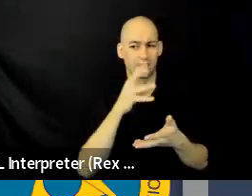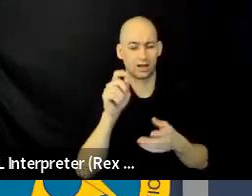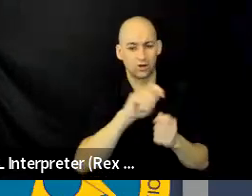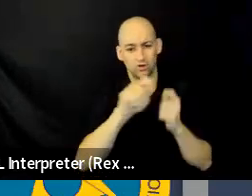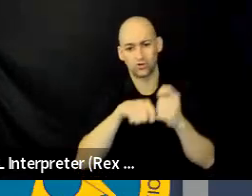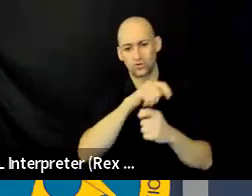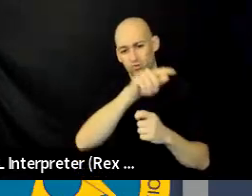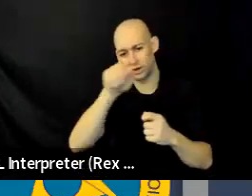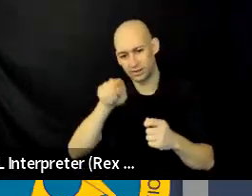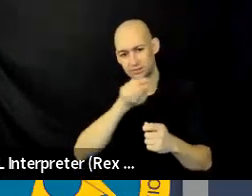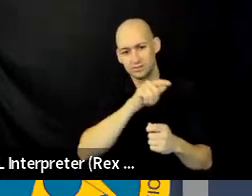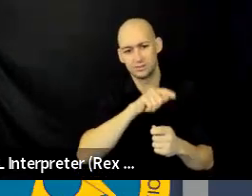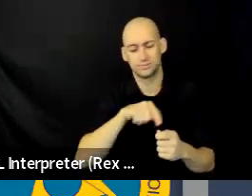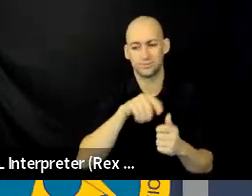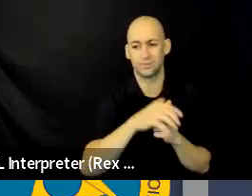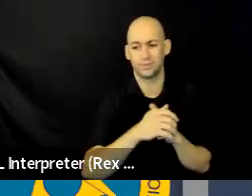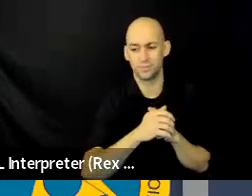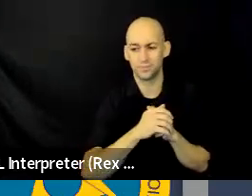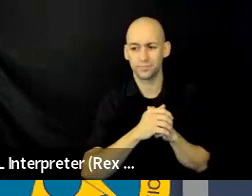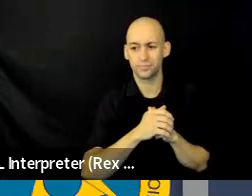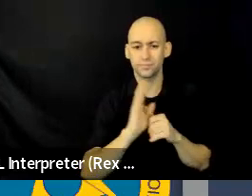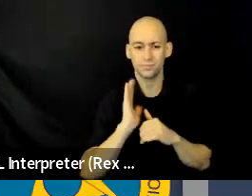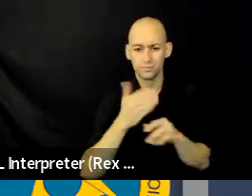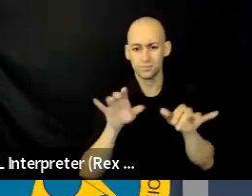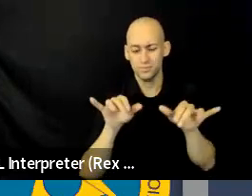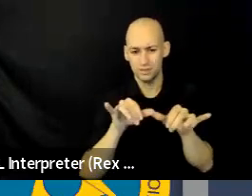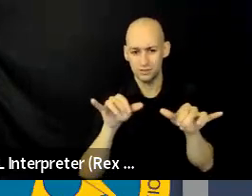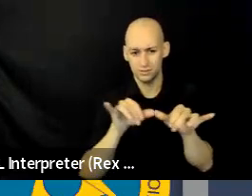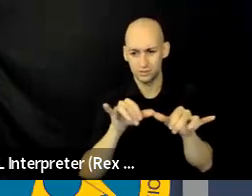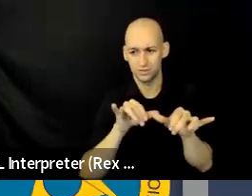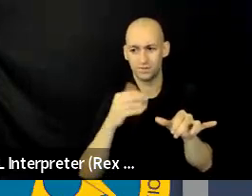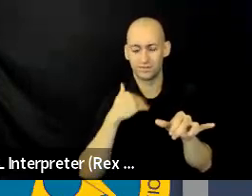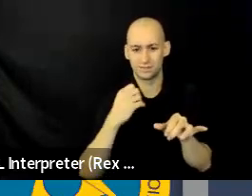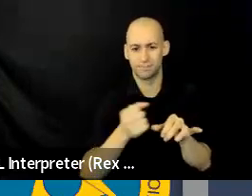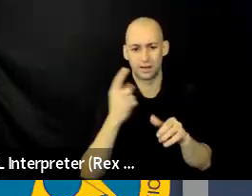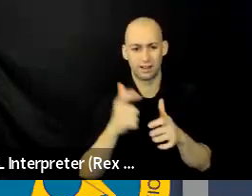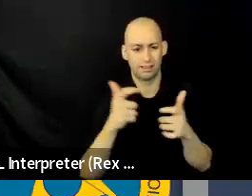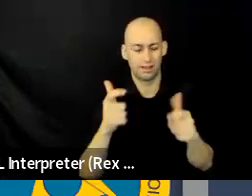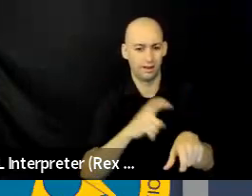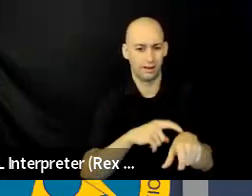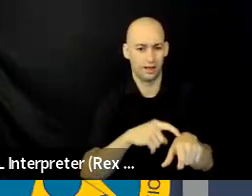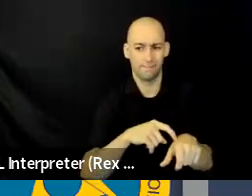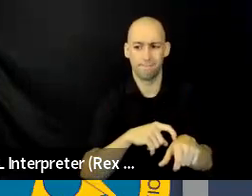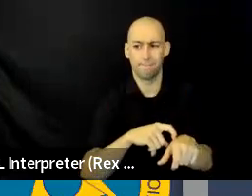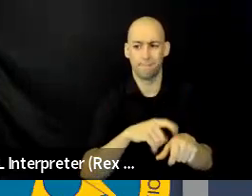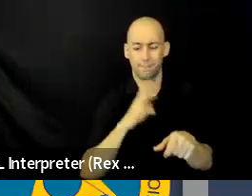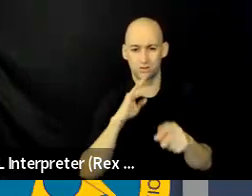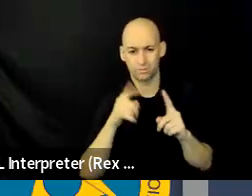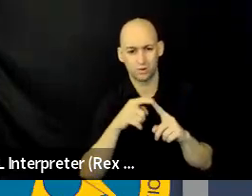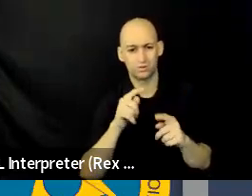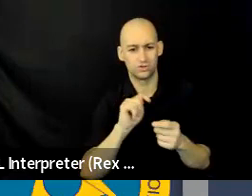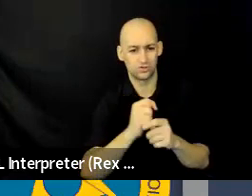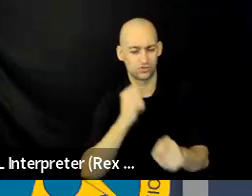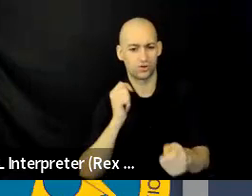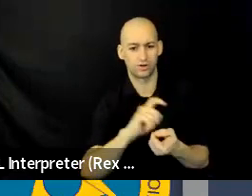radius? Certainly. So our engineers have spent a lot of time looking at truck turning templates and making sure this could work. We actually